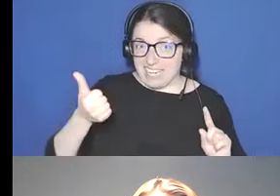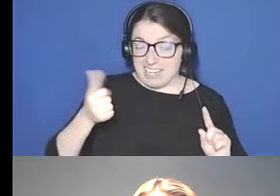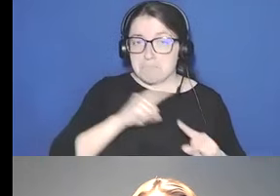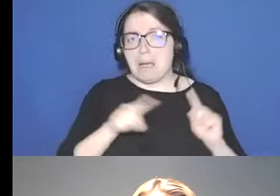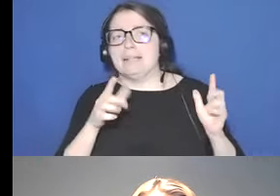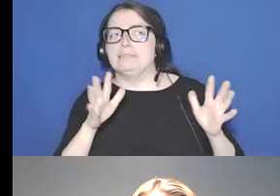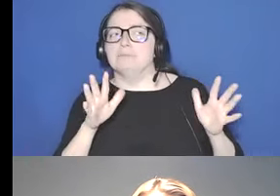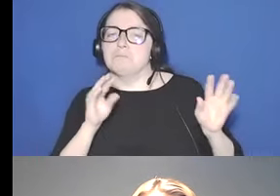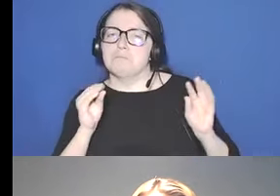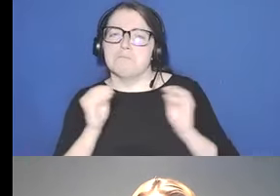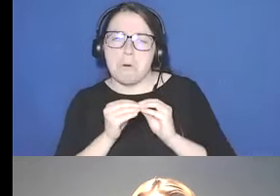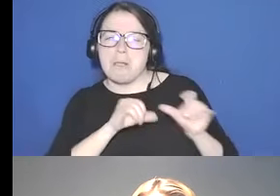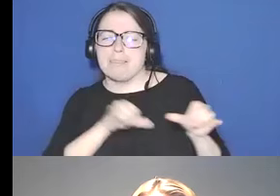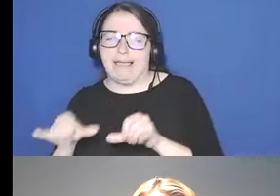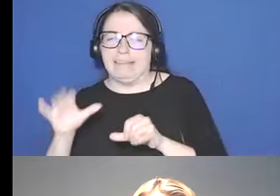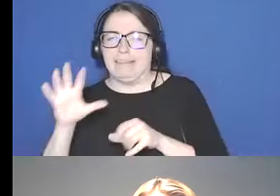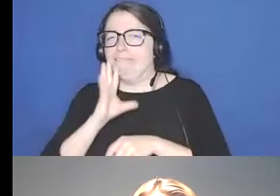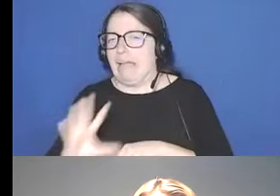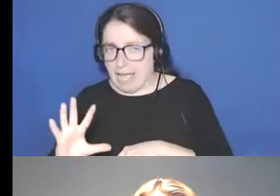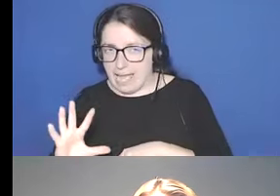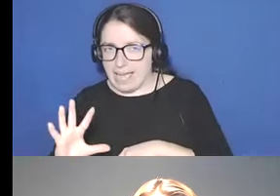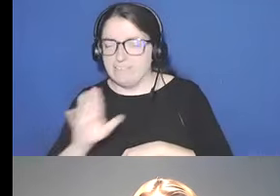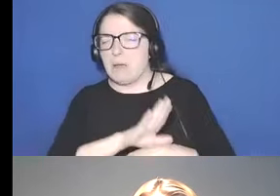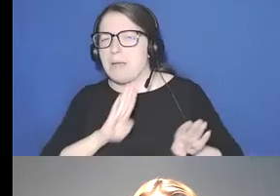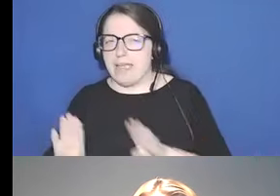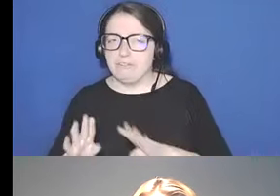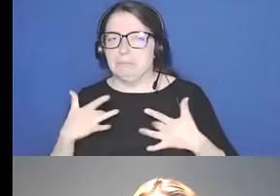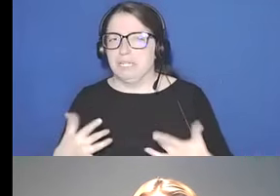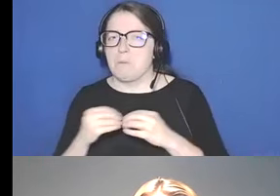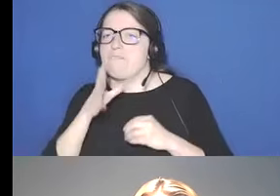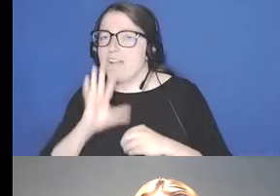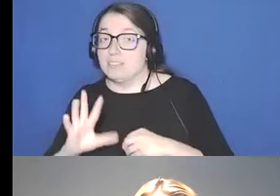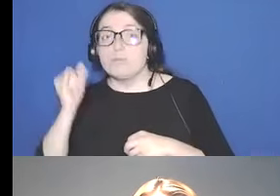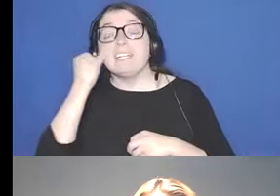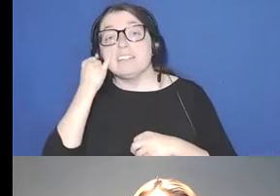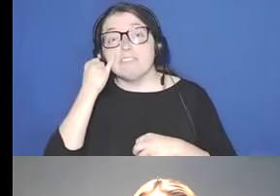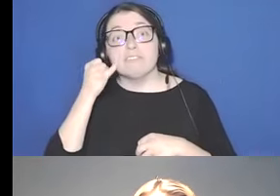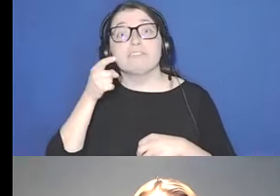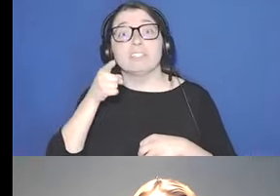could treat my child the same way you would treat a